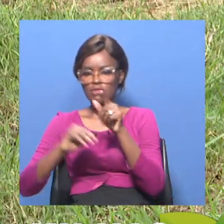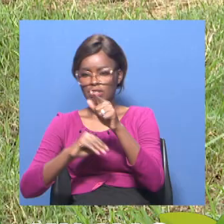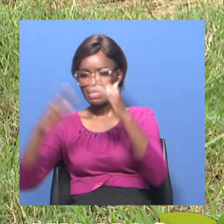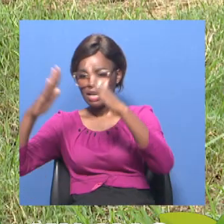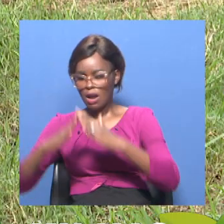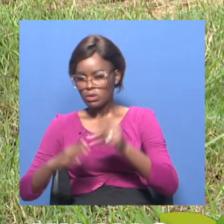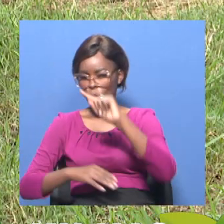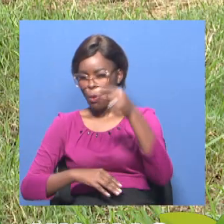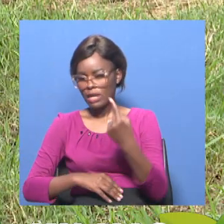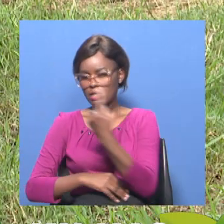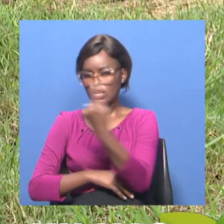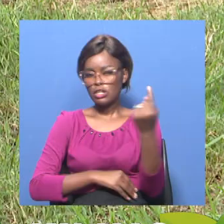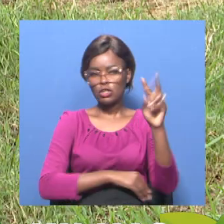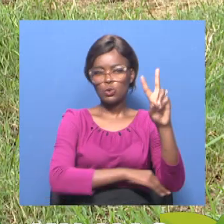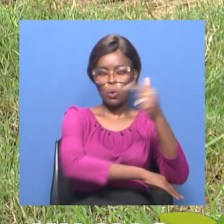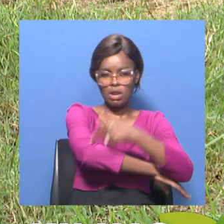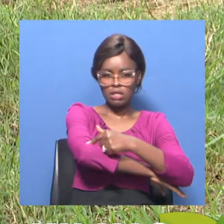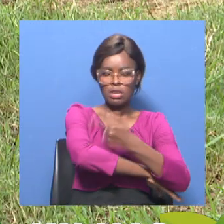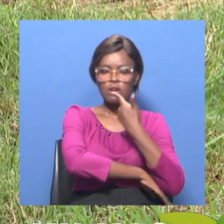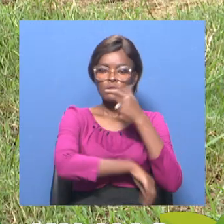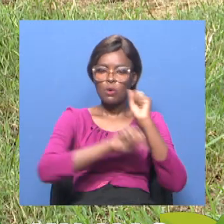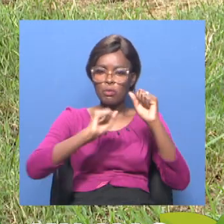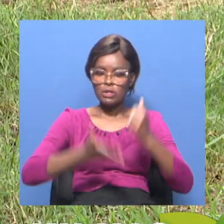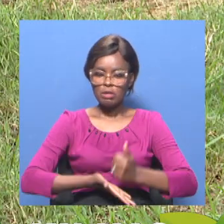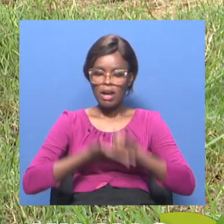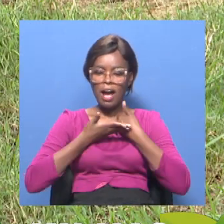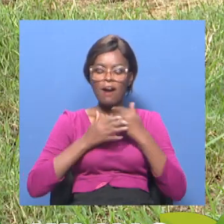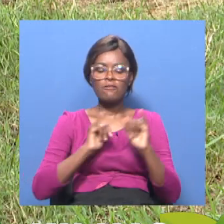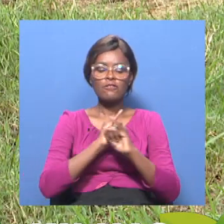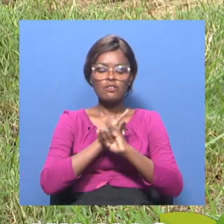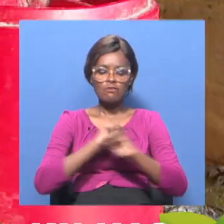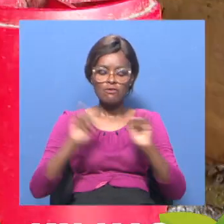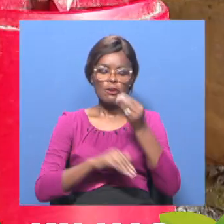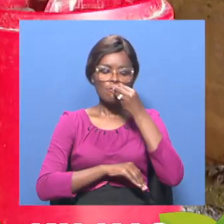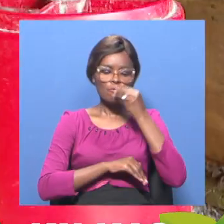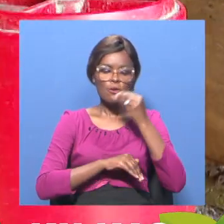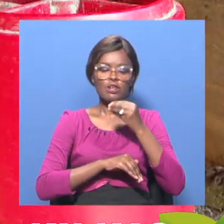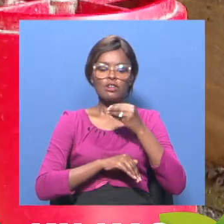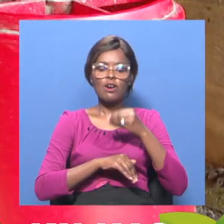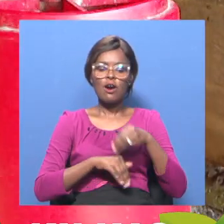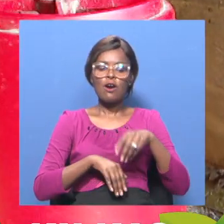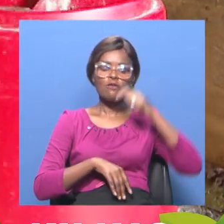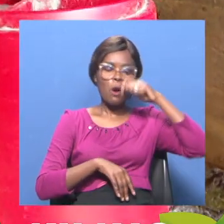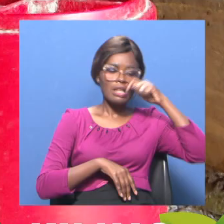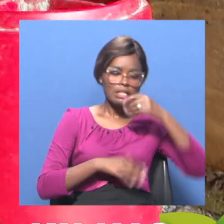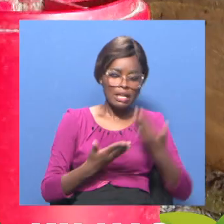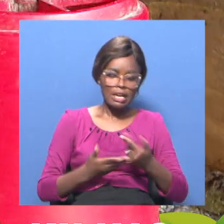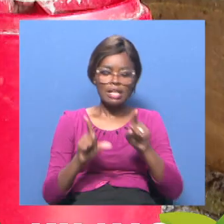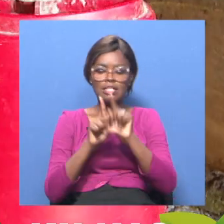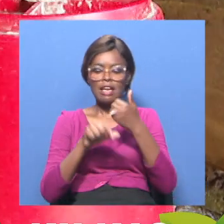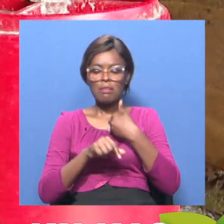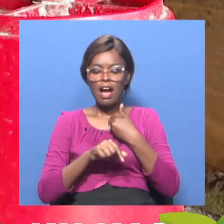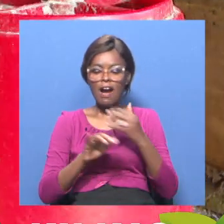once every 2 days. So that will enable us get fresh pasture for the birds and also create a